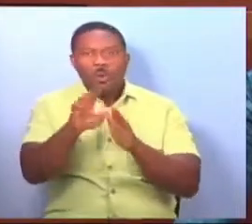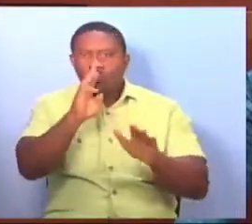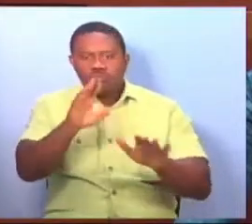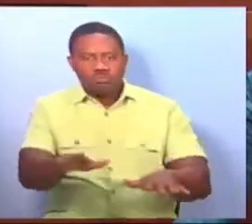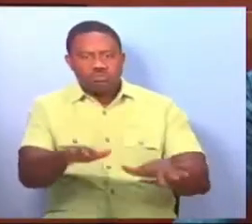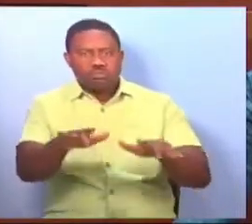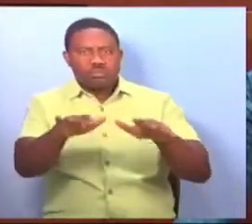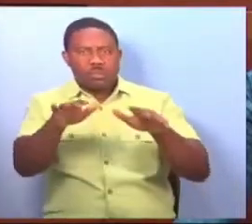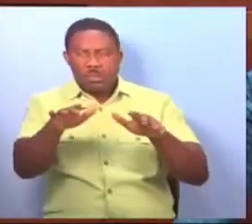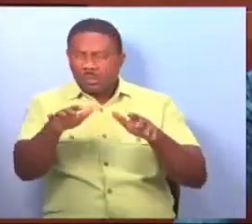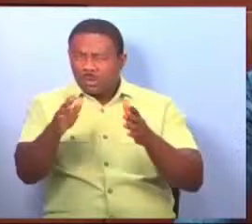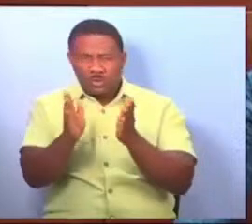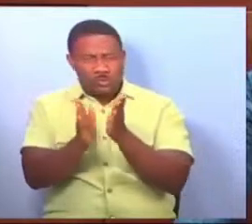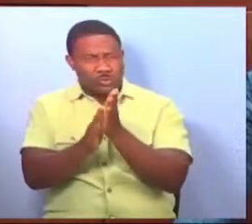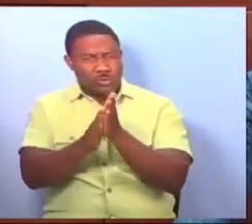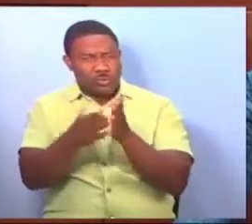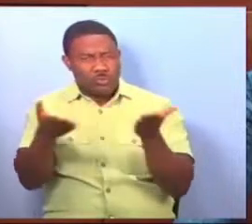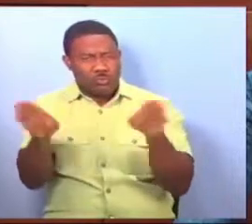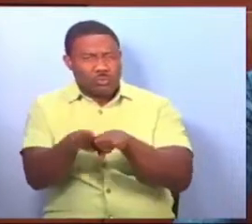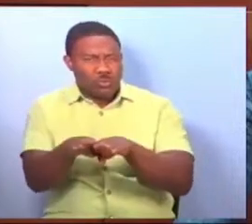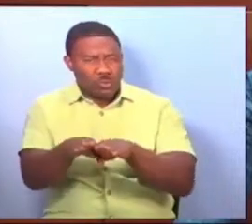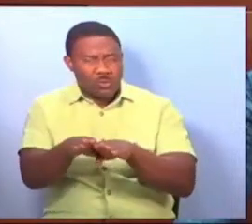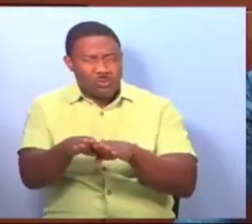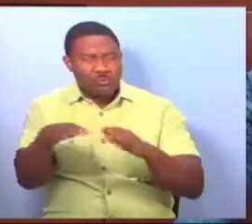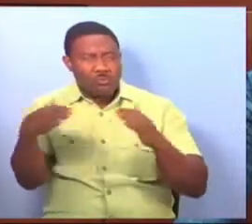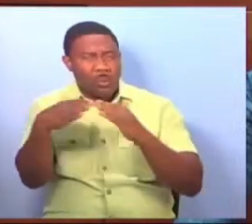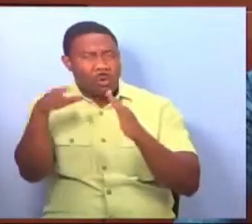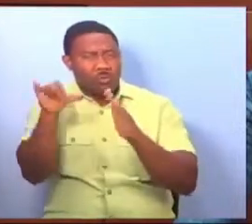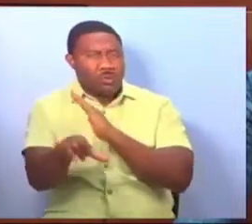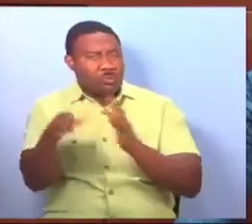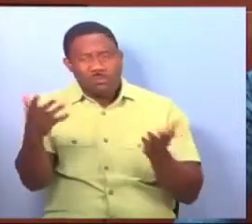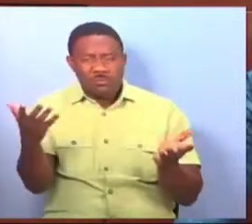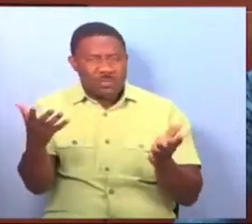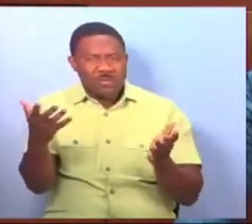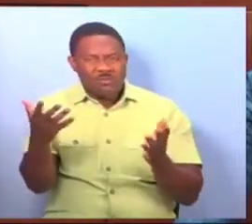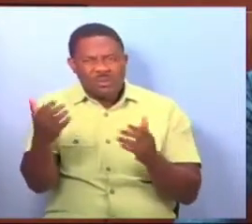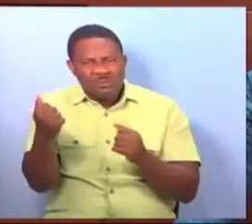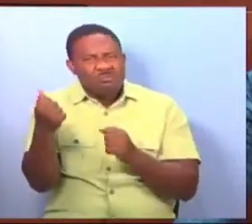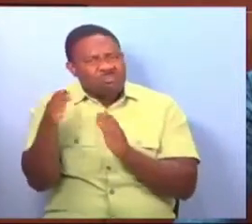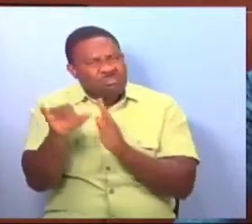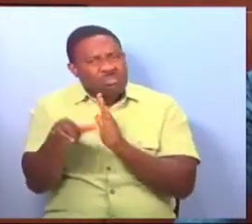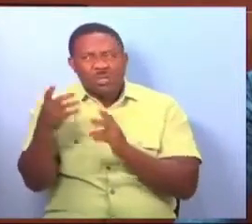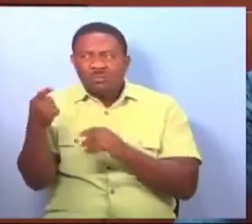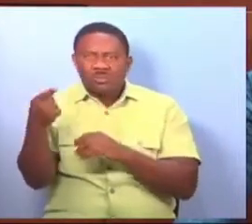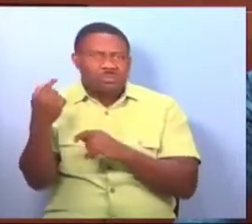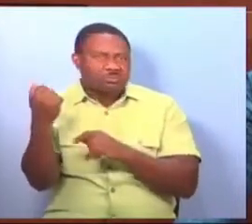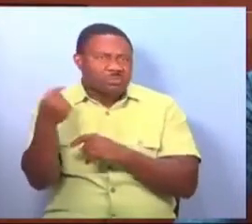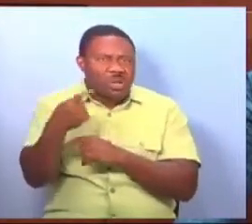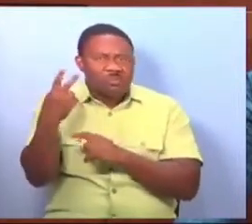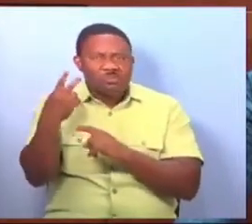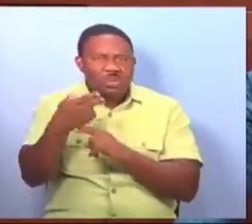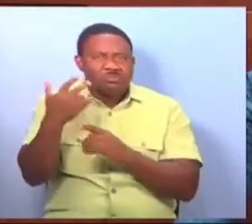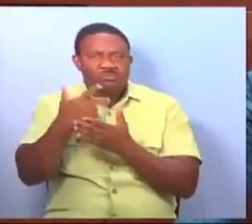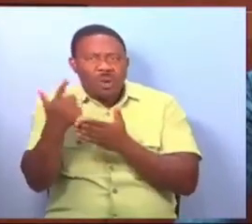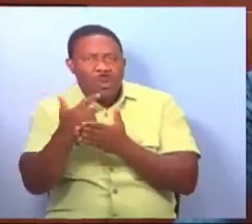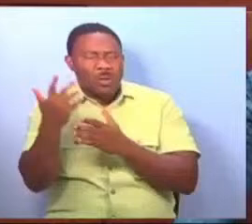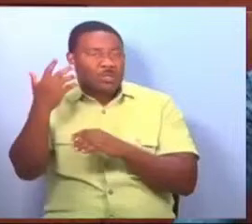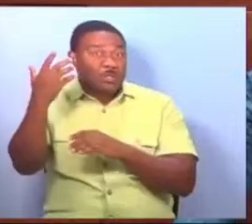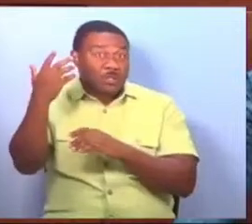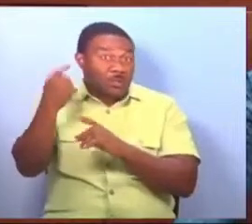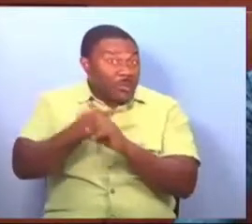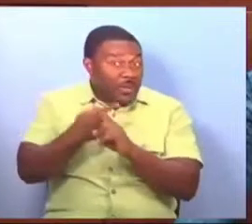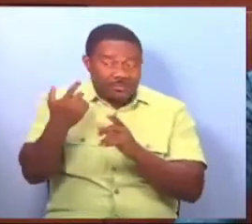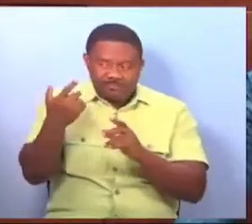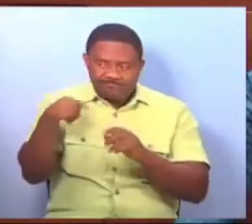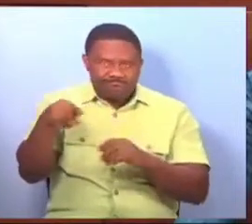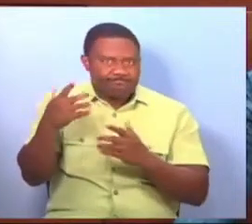occur, many children will have to stay out of school for days, if not for weeks or months. And therefore, the effects and